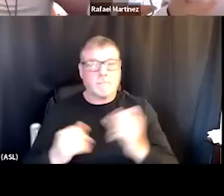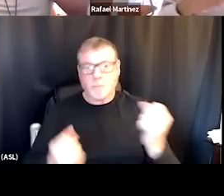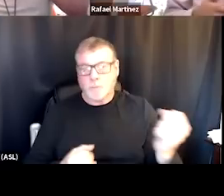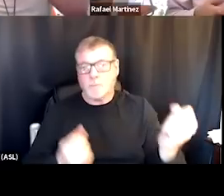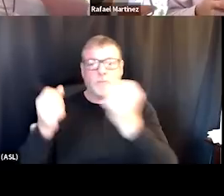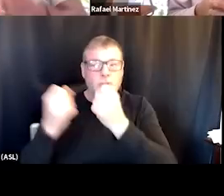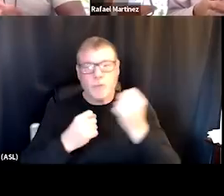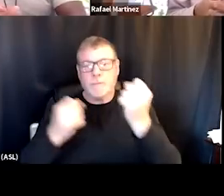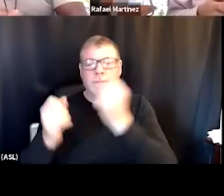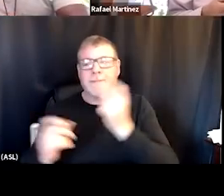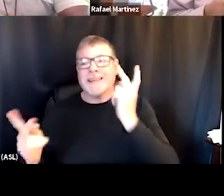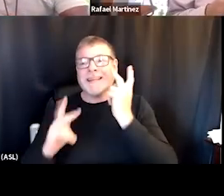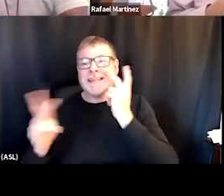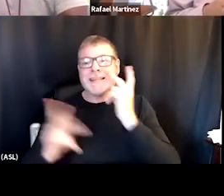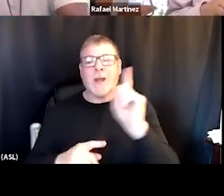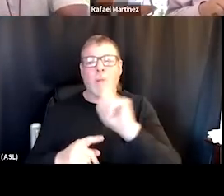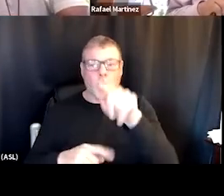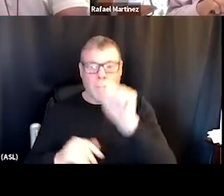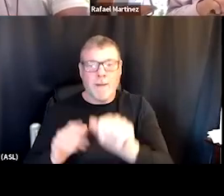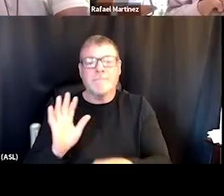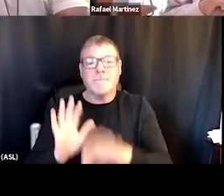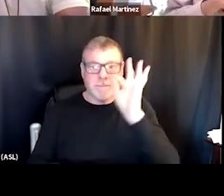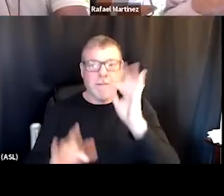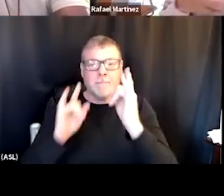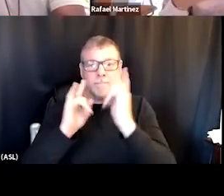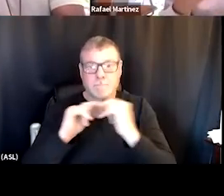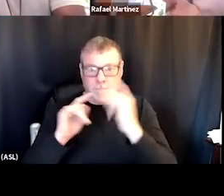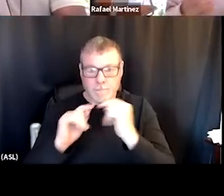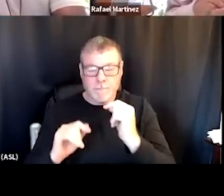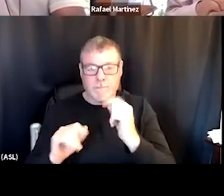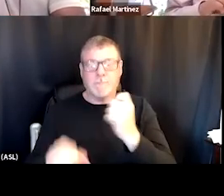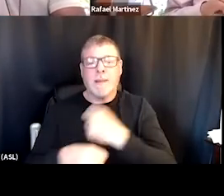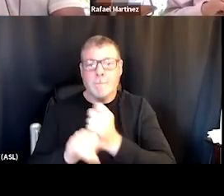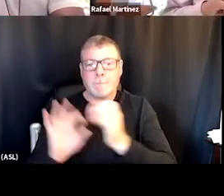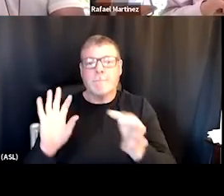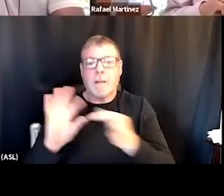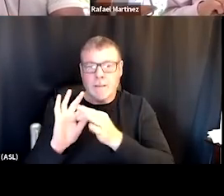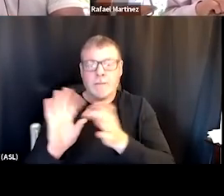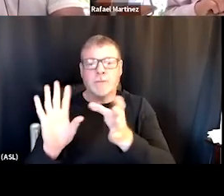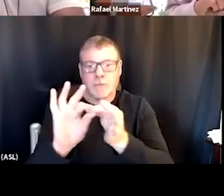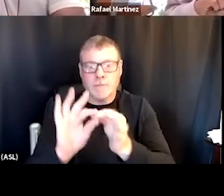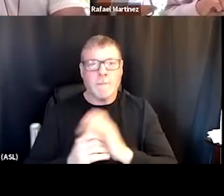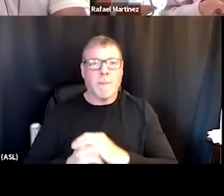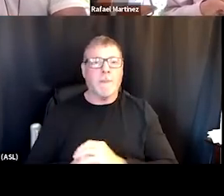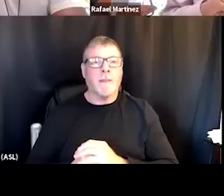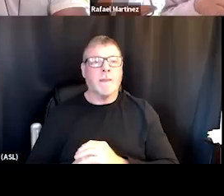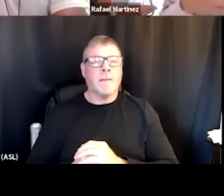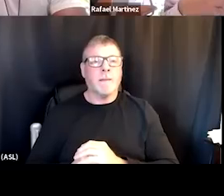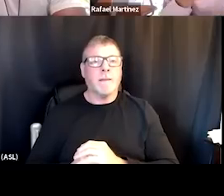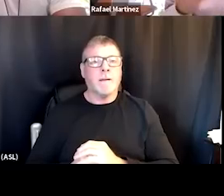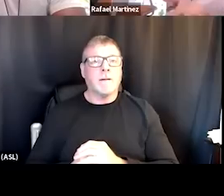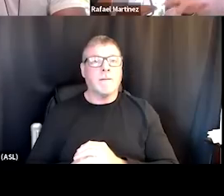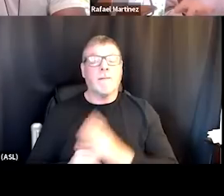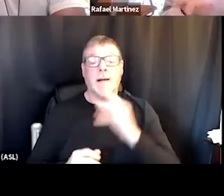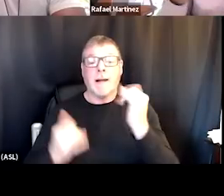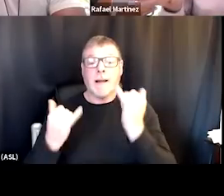and see where you can locate encampments and make connections with them. And then so